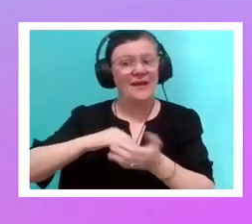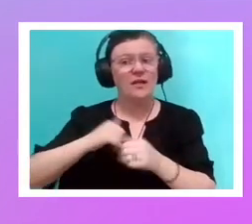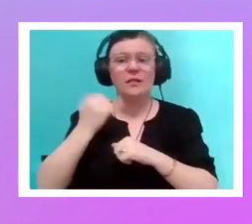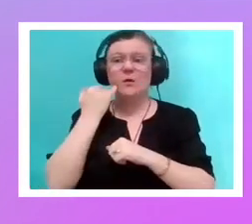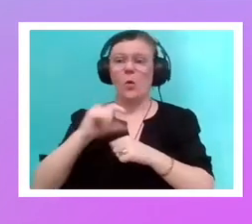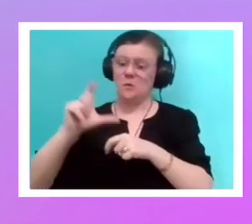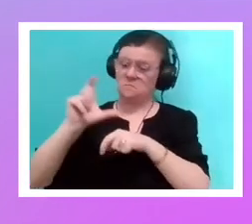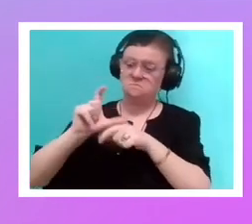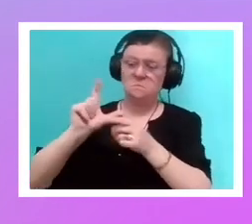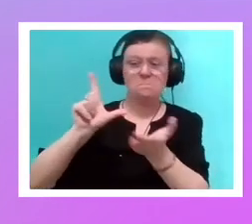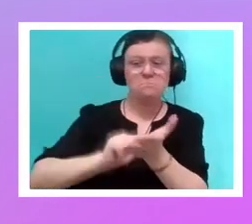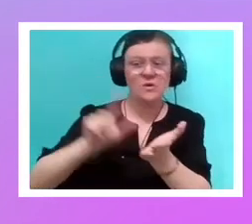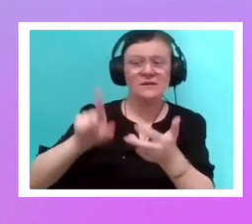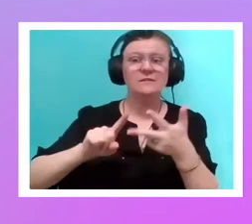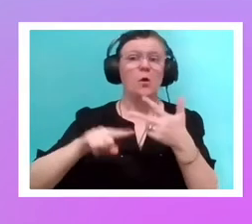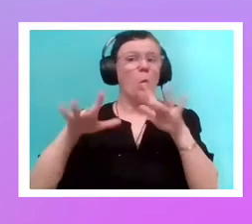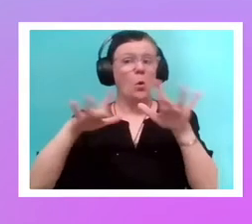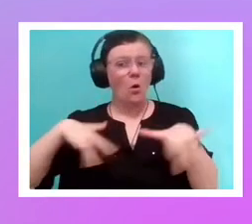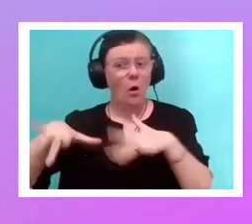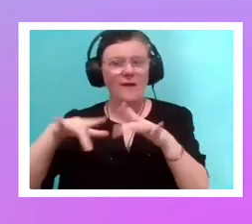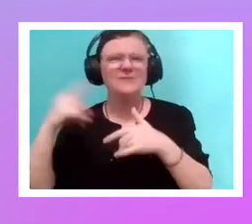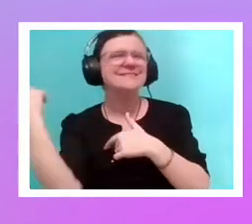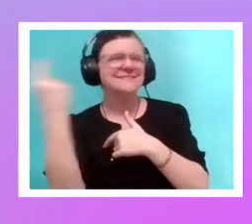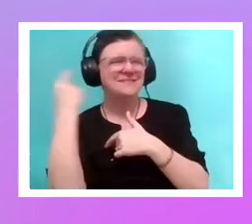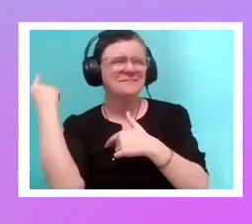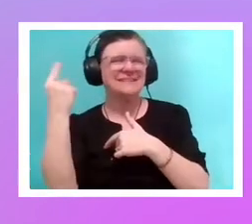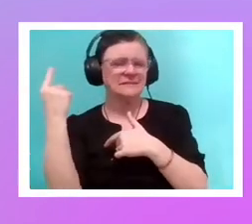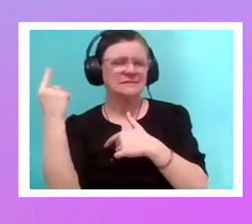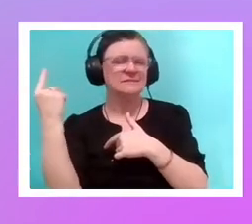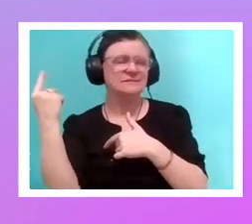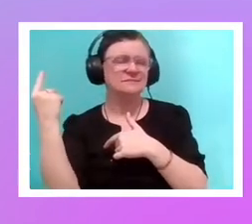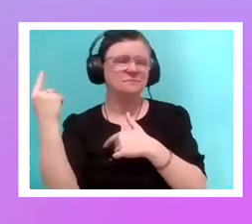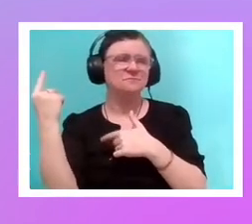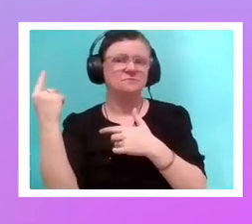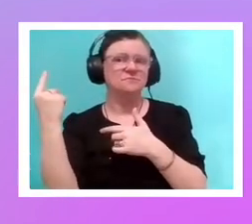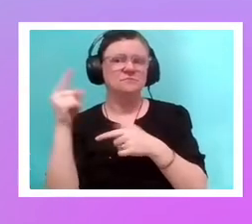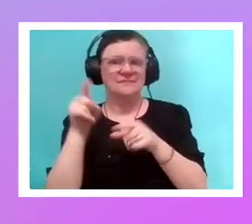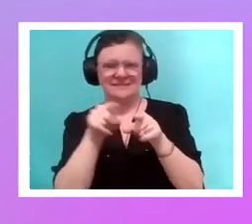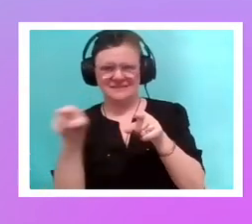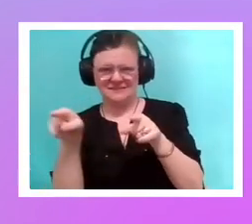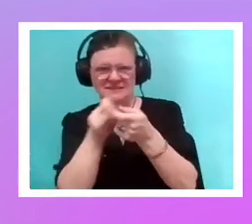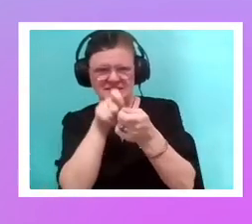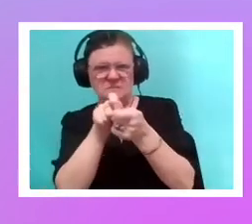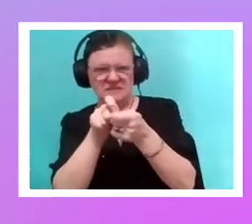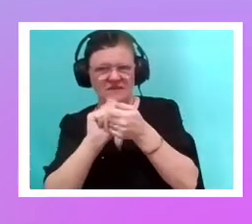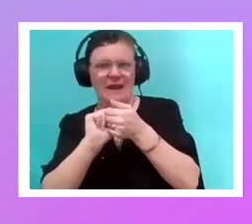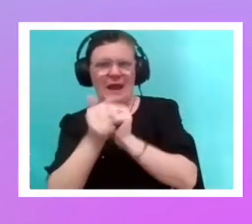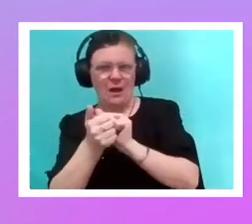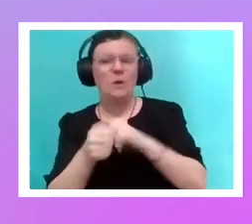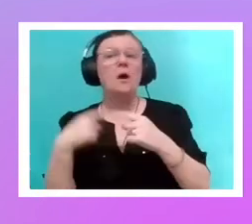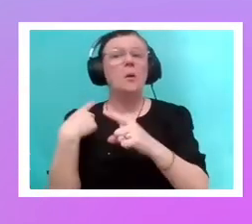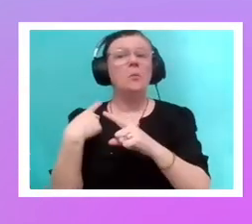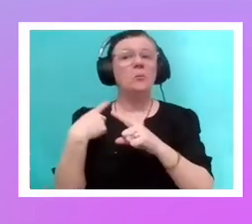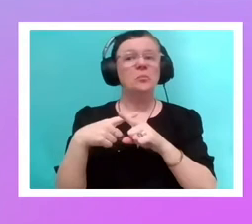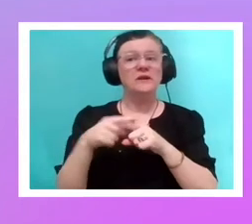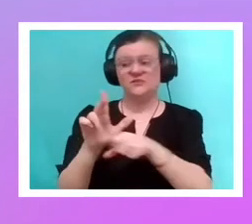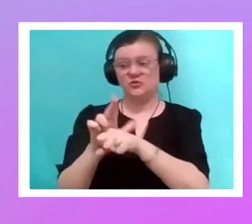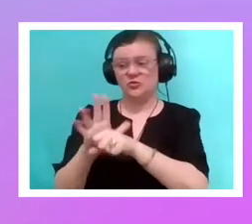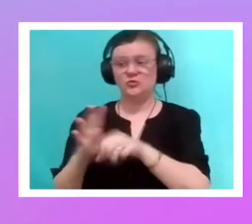or an audio version or different formats. There needs to be also a feedback mechanism for users